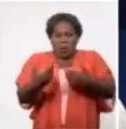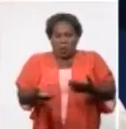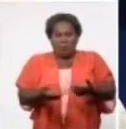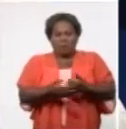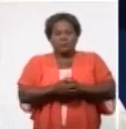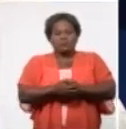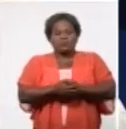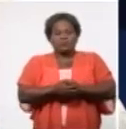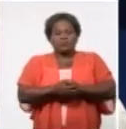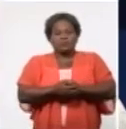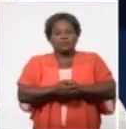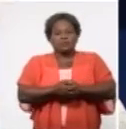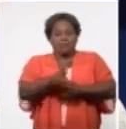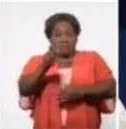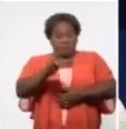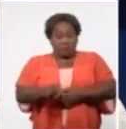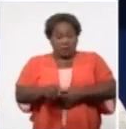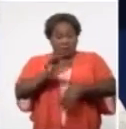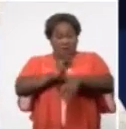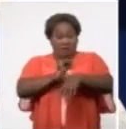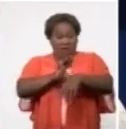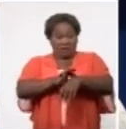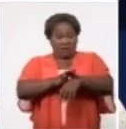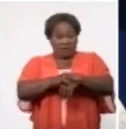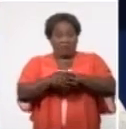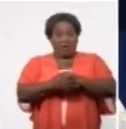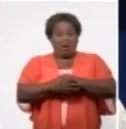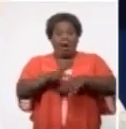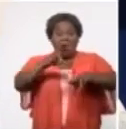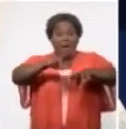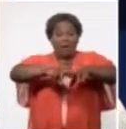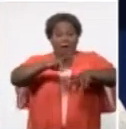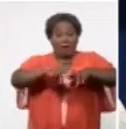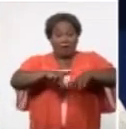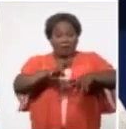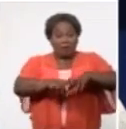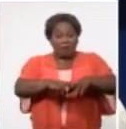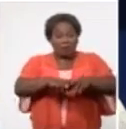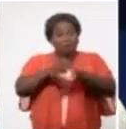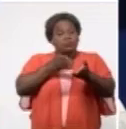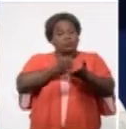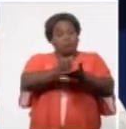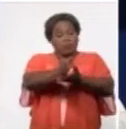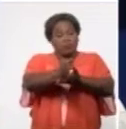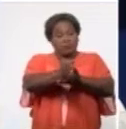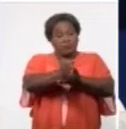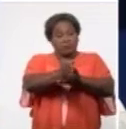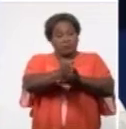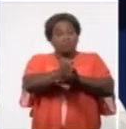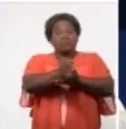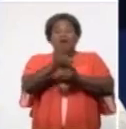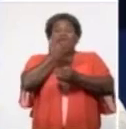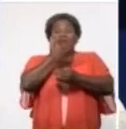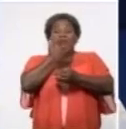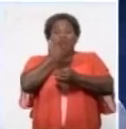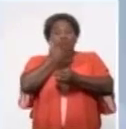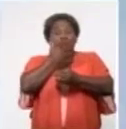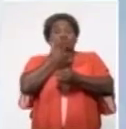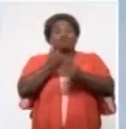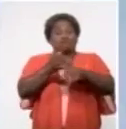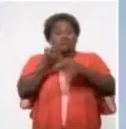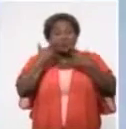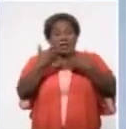paramount importance to comply with all the established protection measures. Thus, Havana maintains the highest rate of infection in